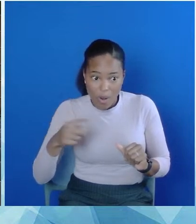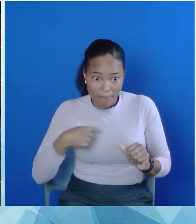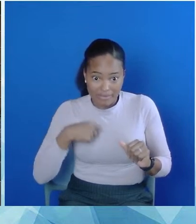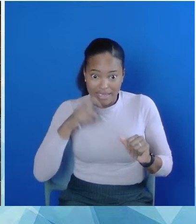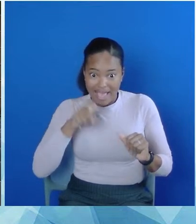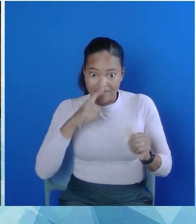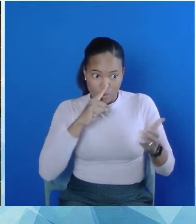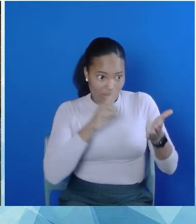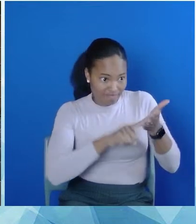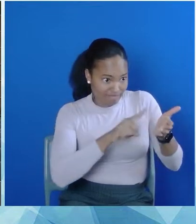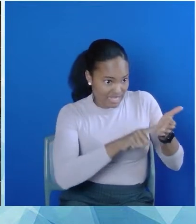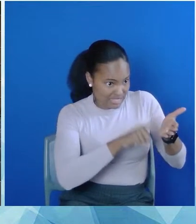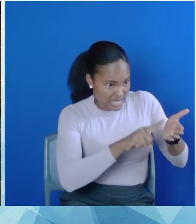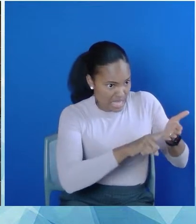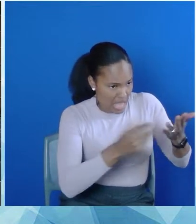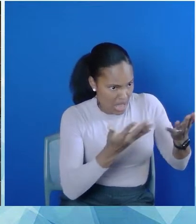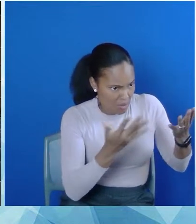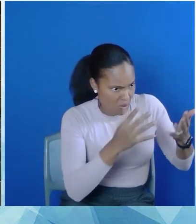look. But